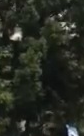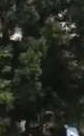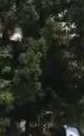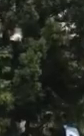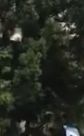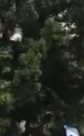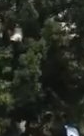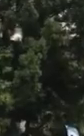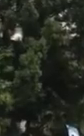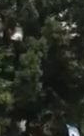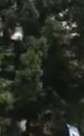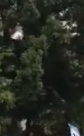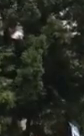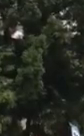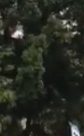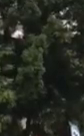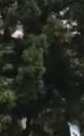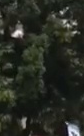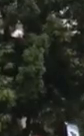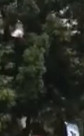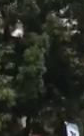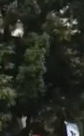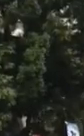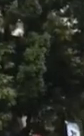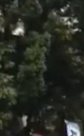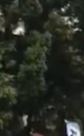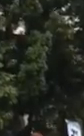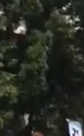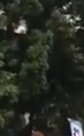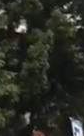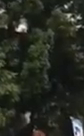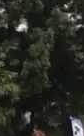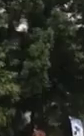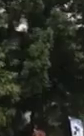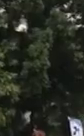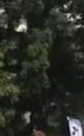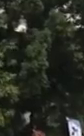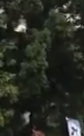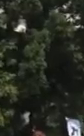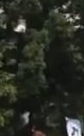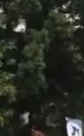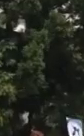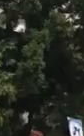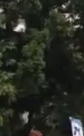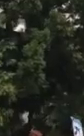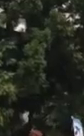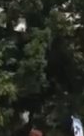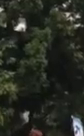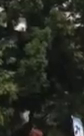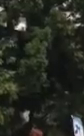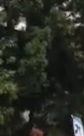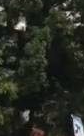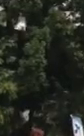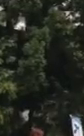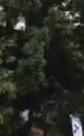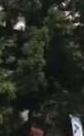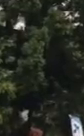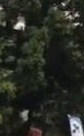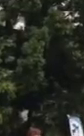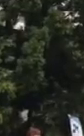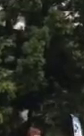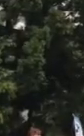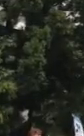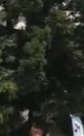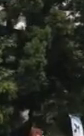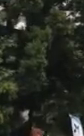bond. YLF put on a talent show for us even to participate in. It was a lot of